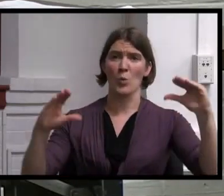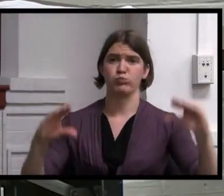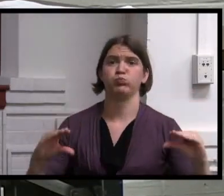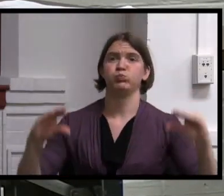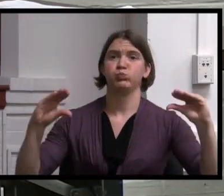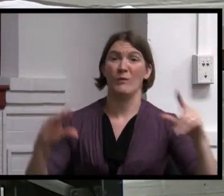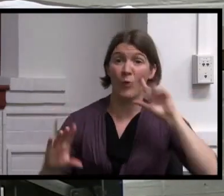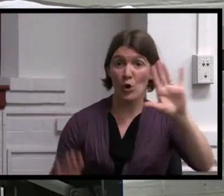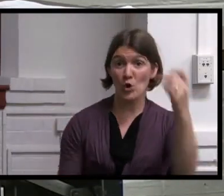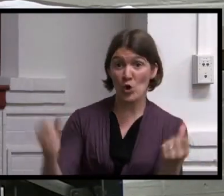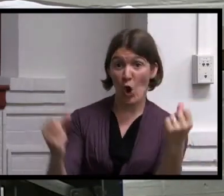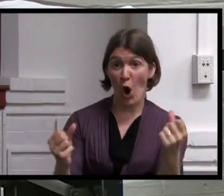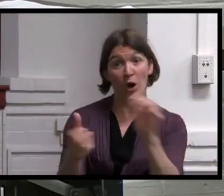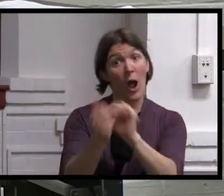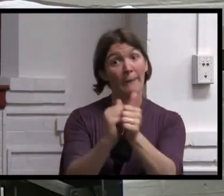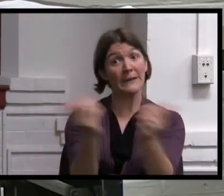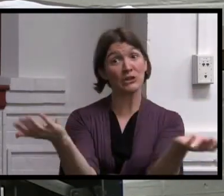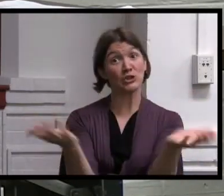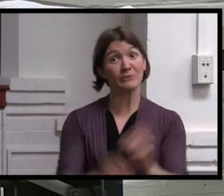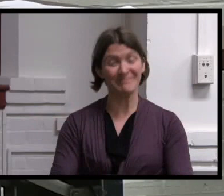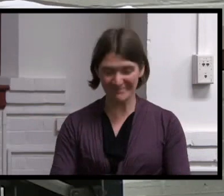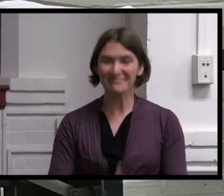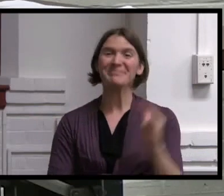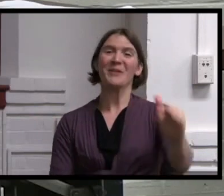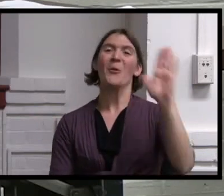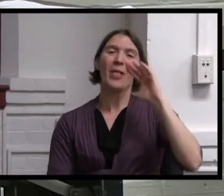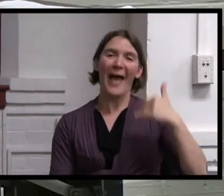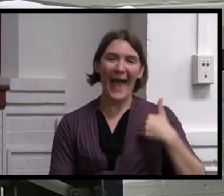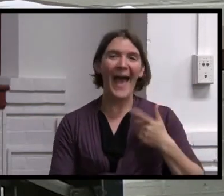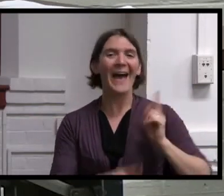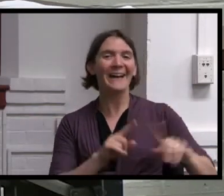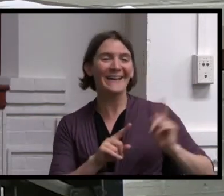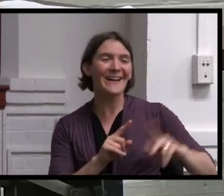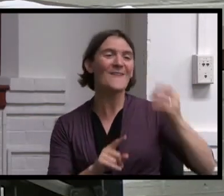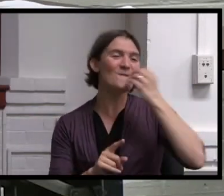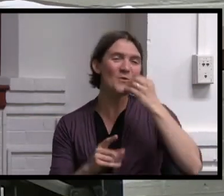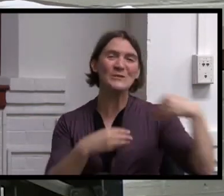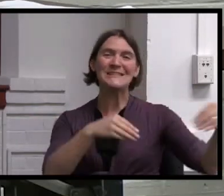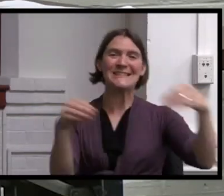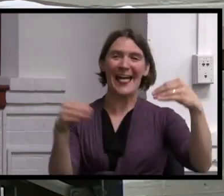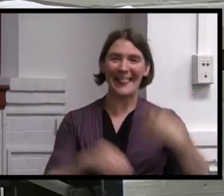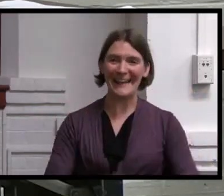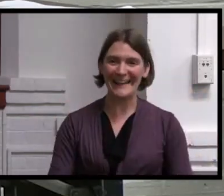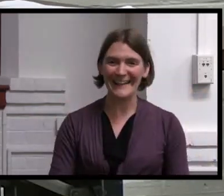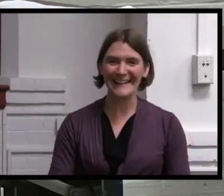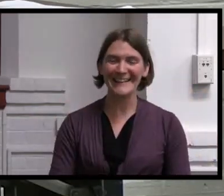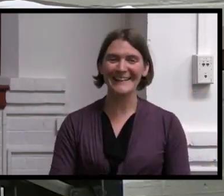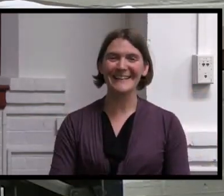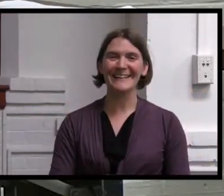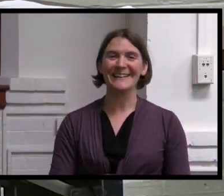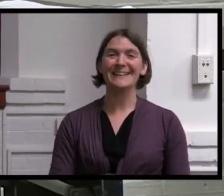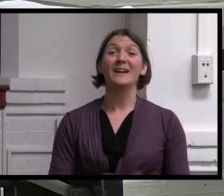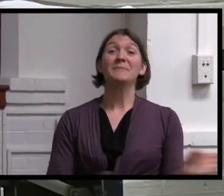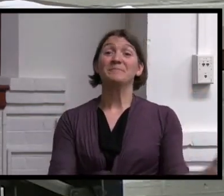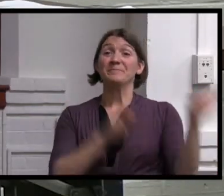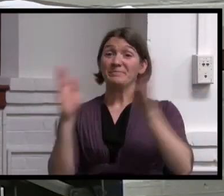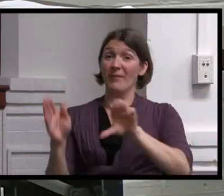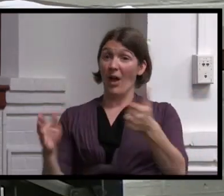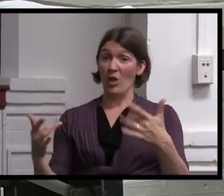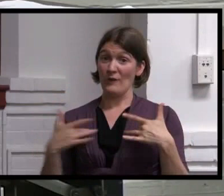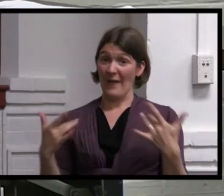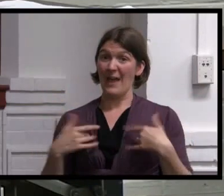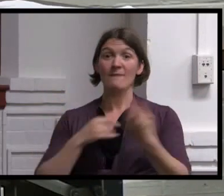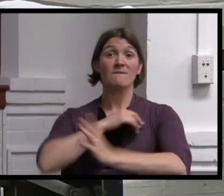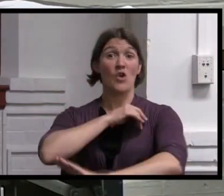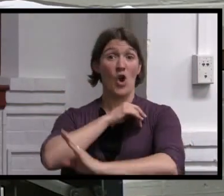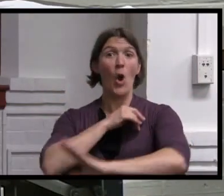So it should be fun. And then there's also going to be parts and food vendors on site. We're also working on events for